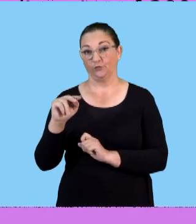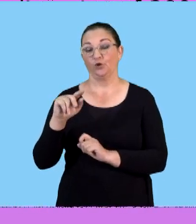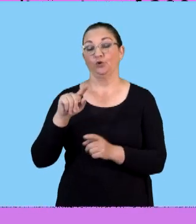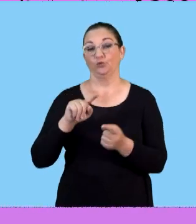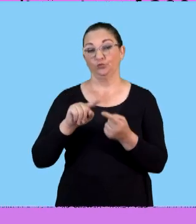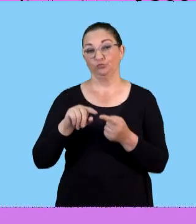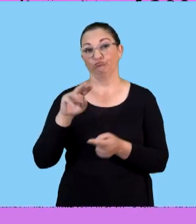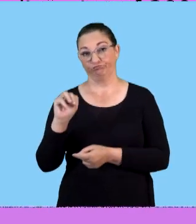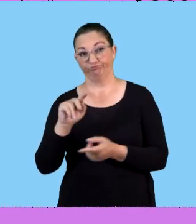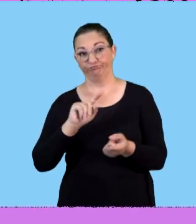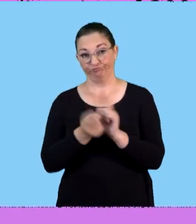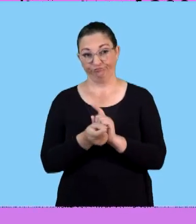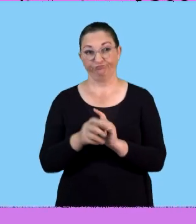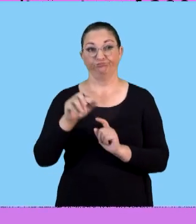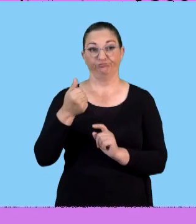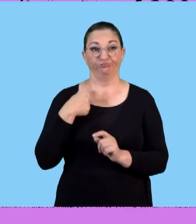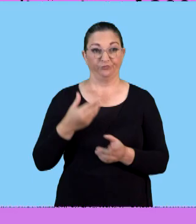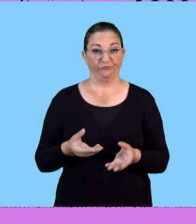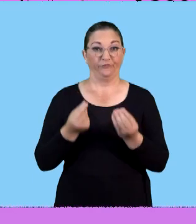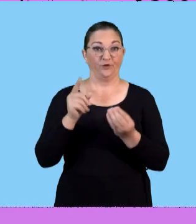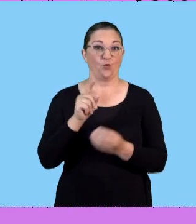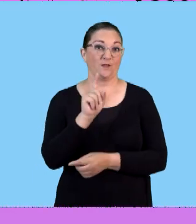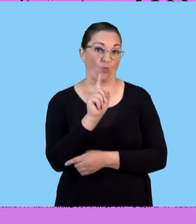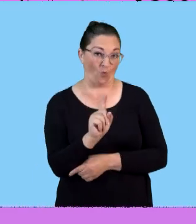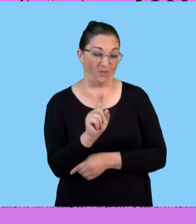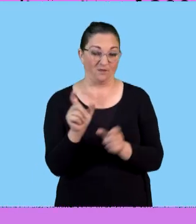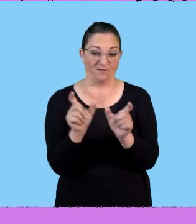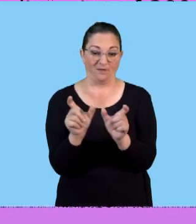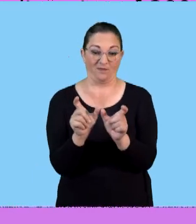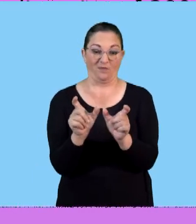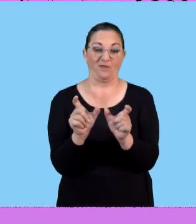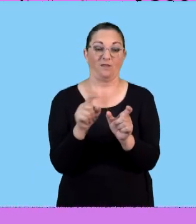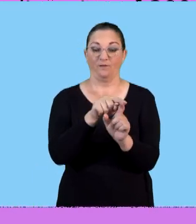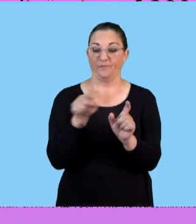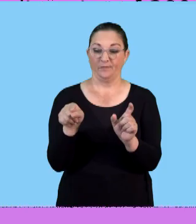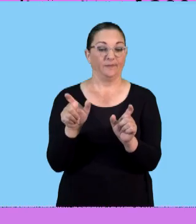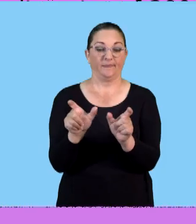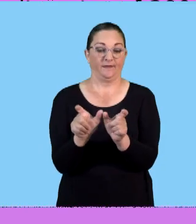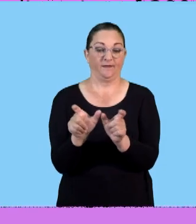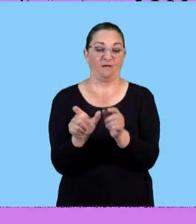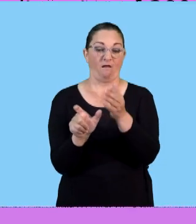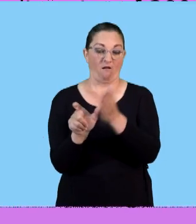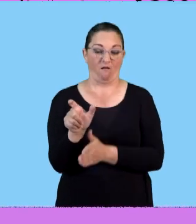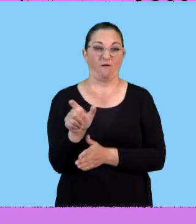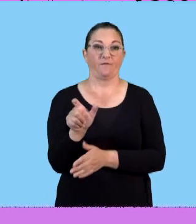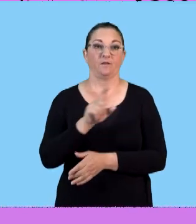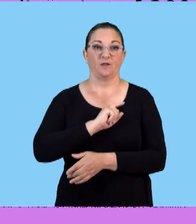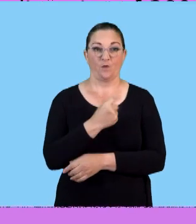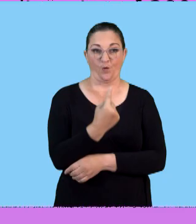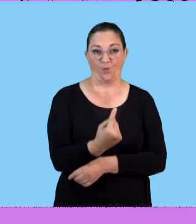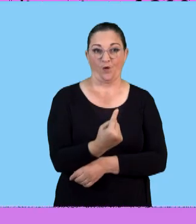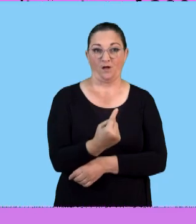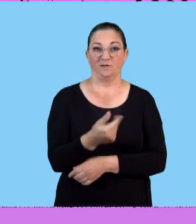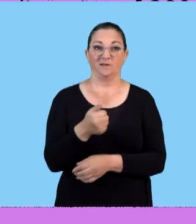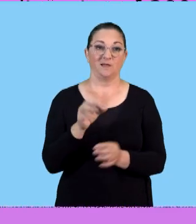by 2 to get my radius, right? And we found that to be 1. Substituted 1. I also know the length here is